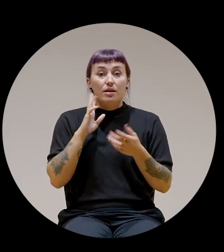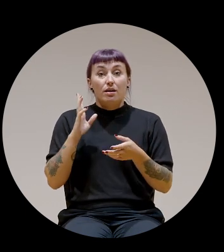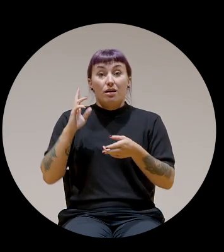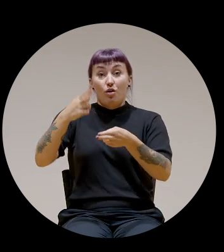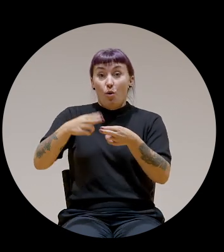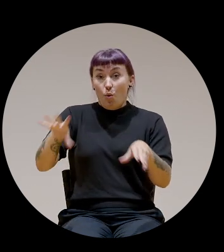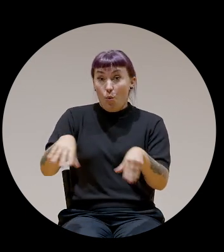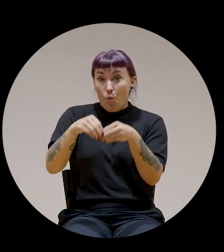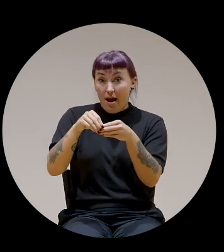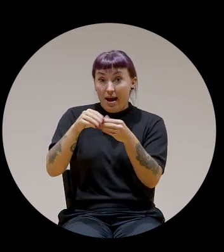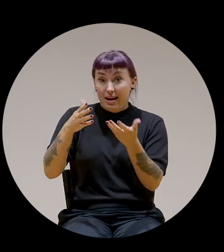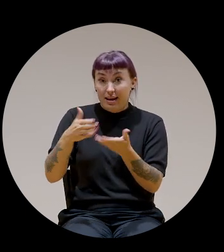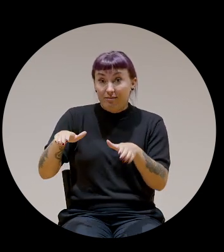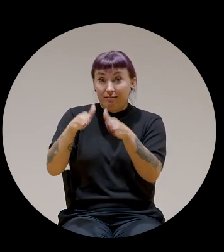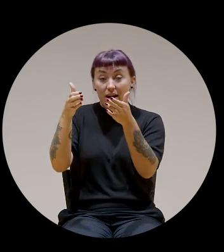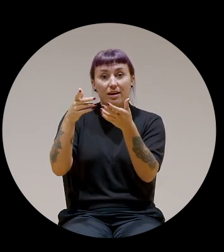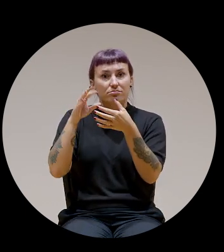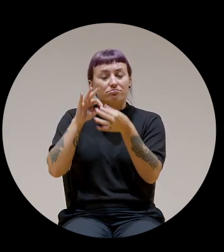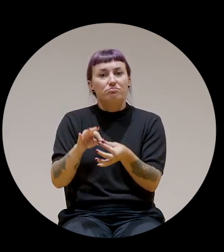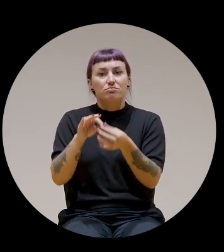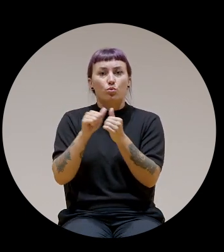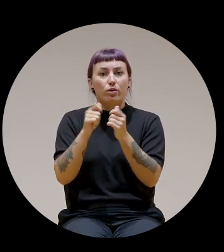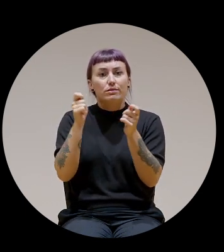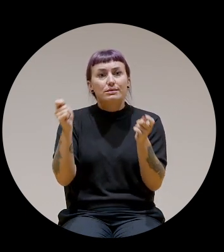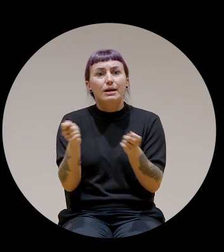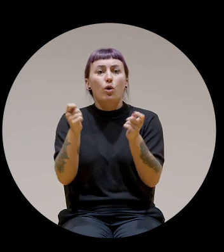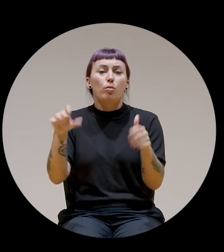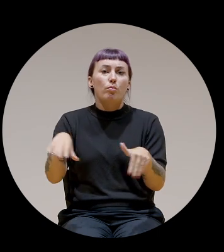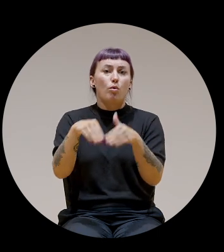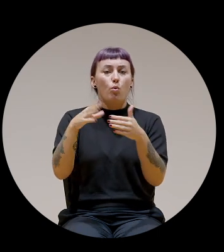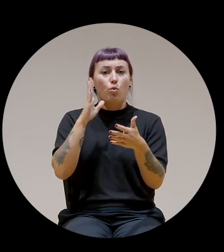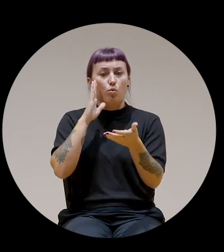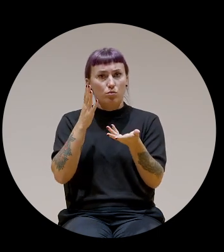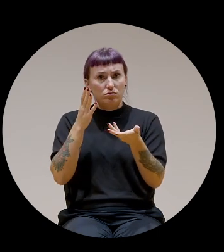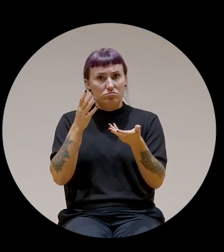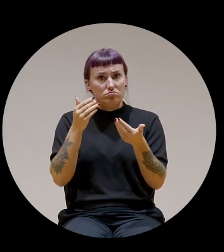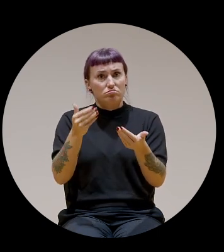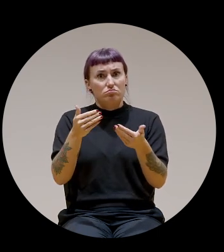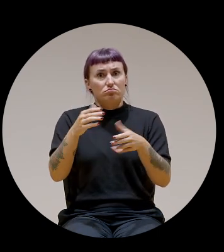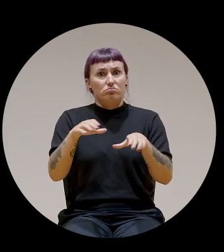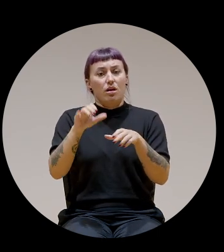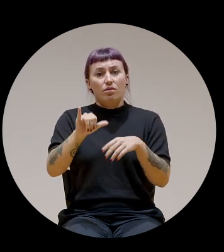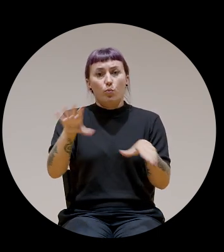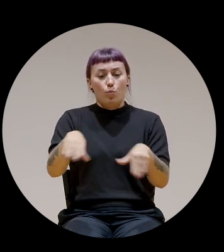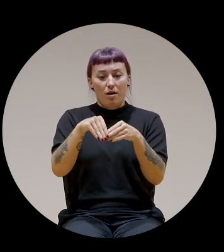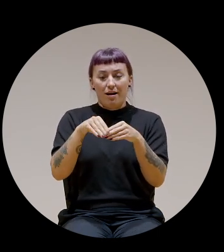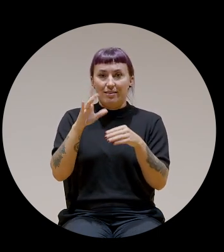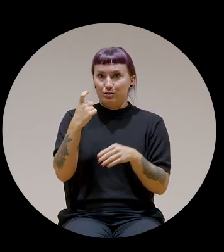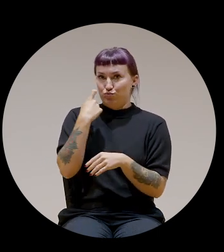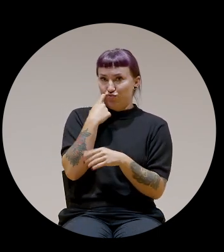called a wedding vase and associated with a ceremony or a rite like a wedding is a